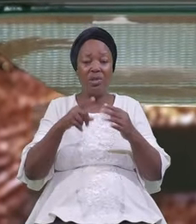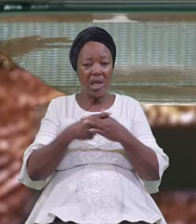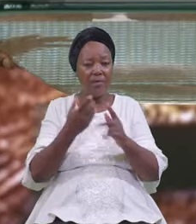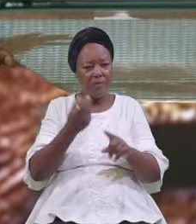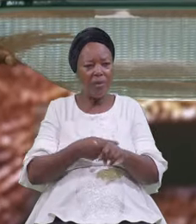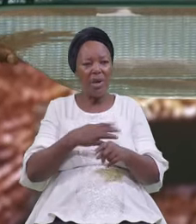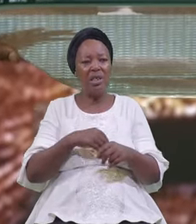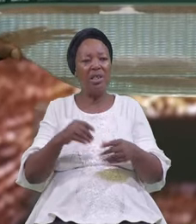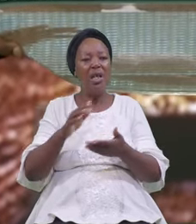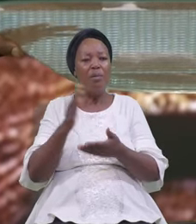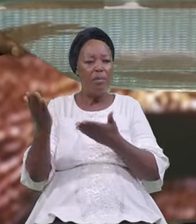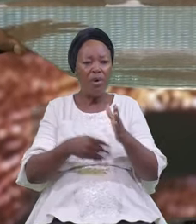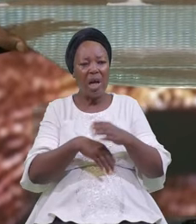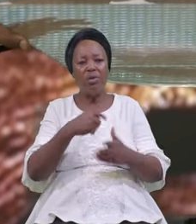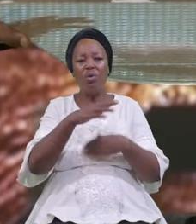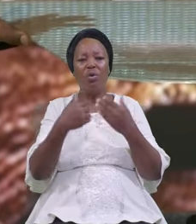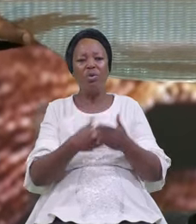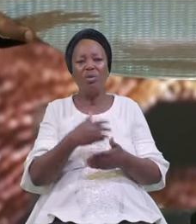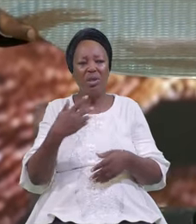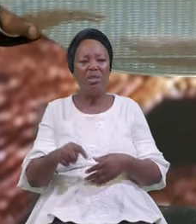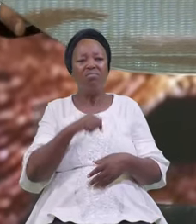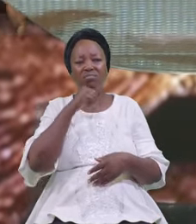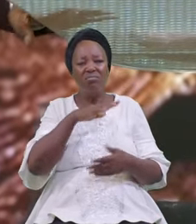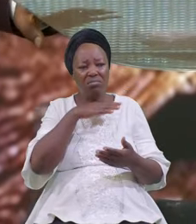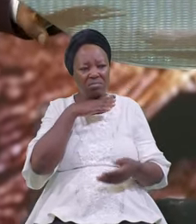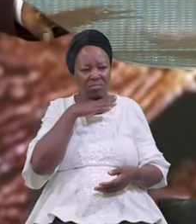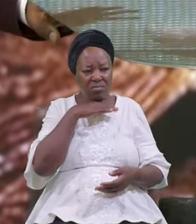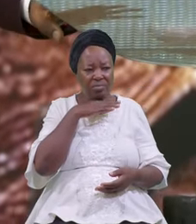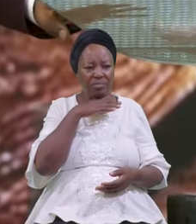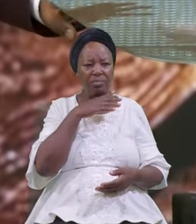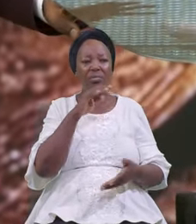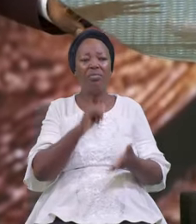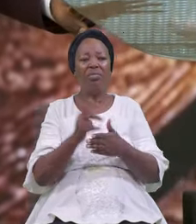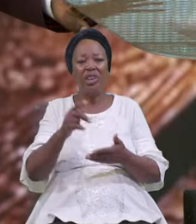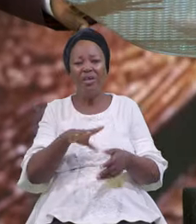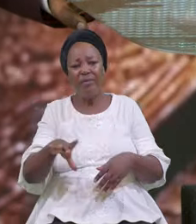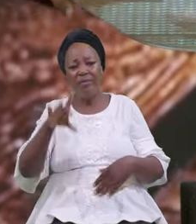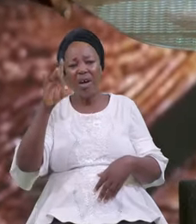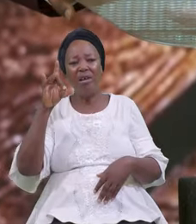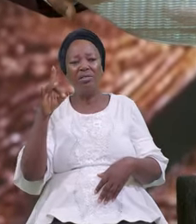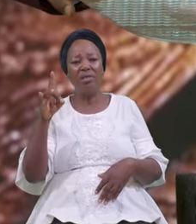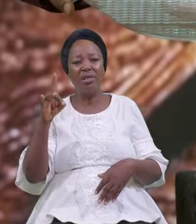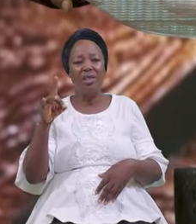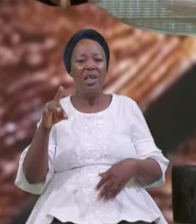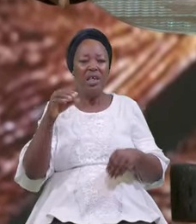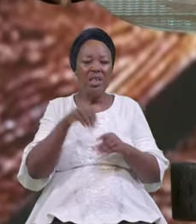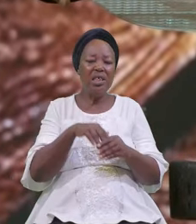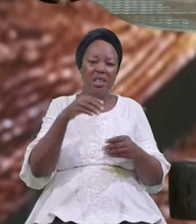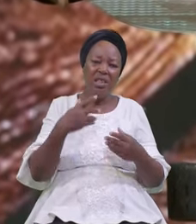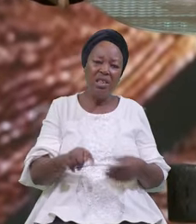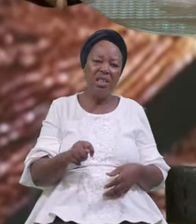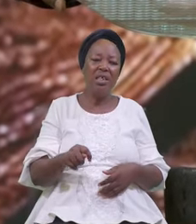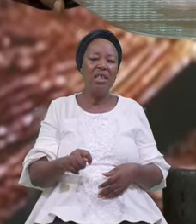the uncleanness that they found in the temple of the Lord